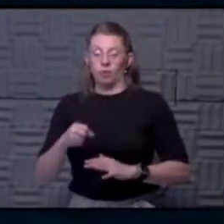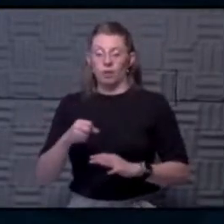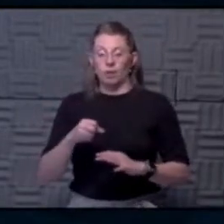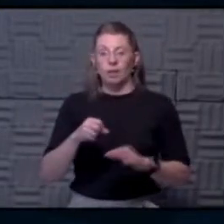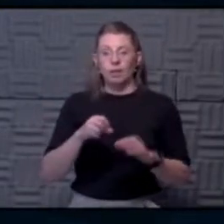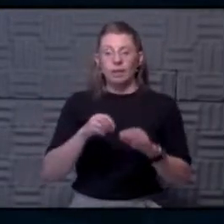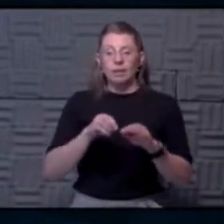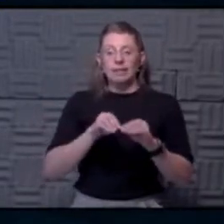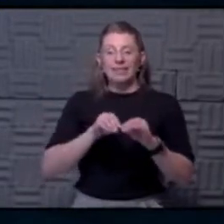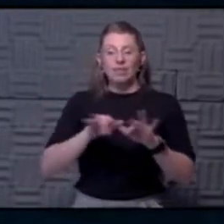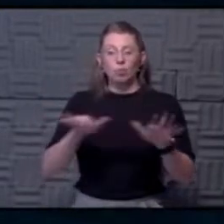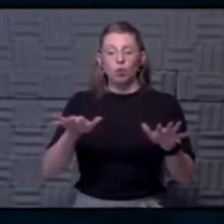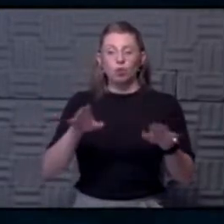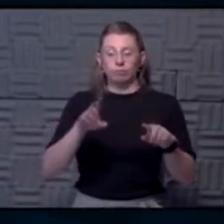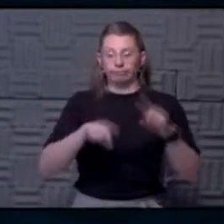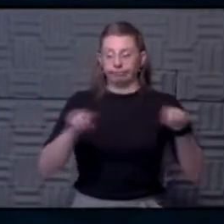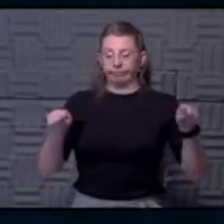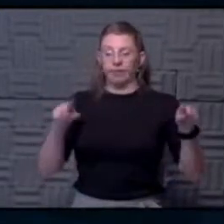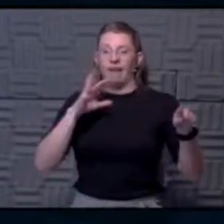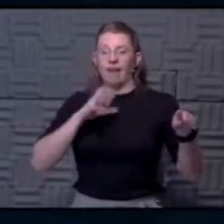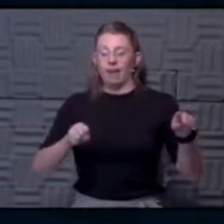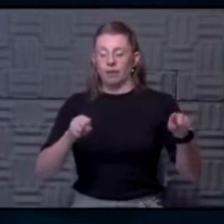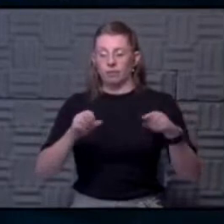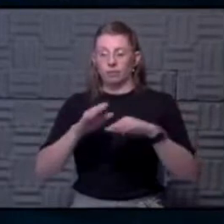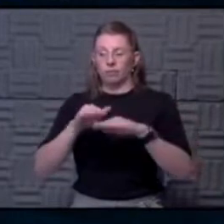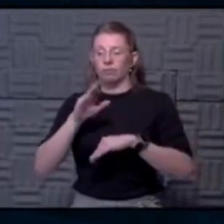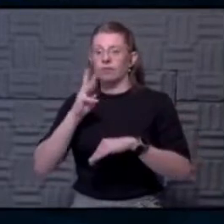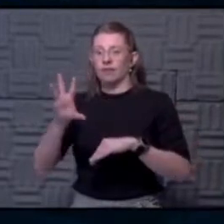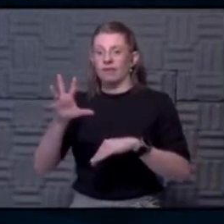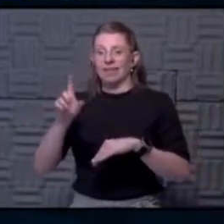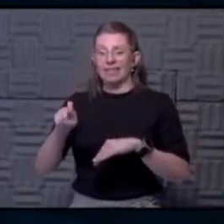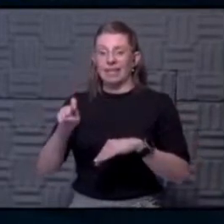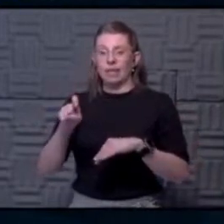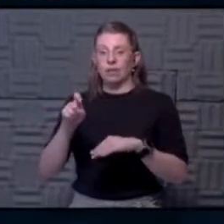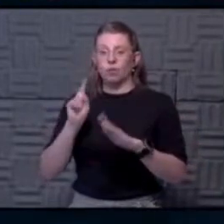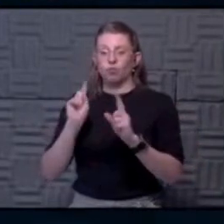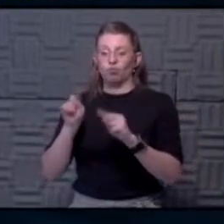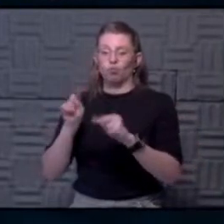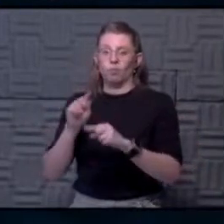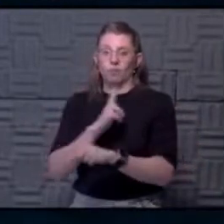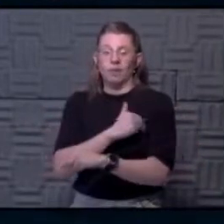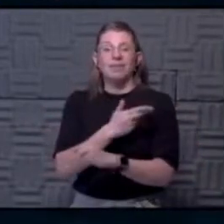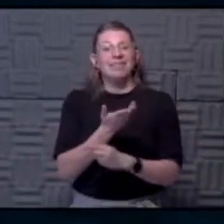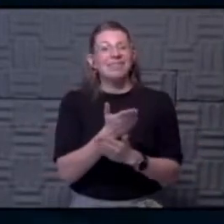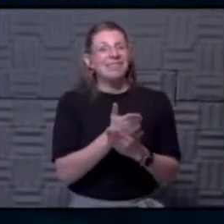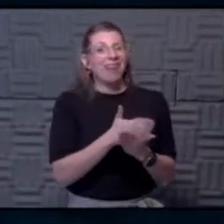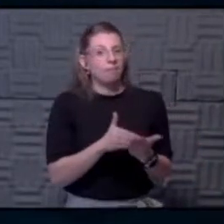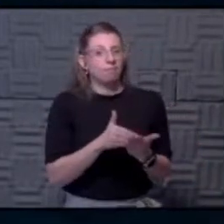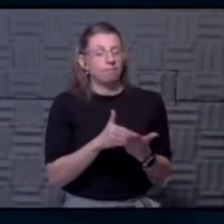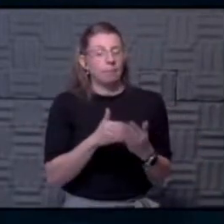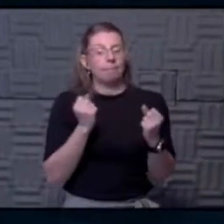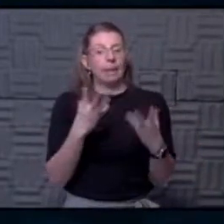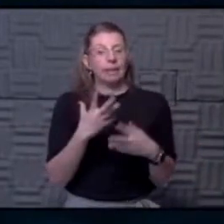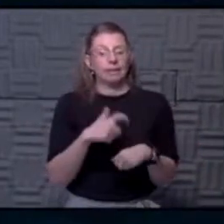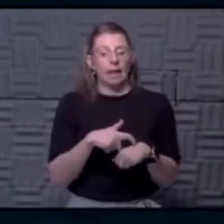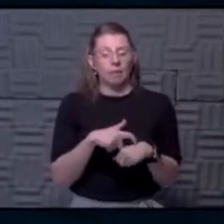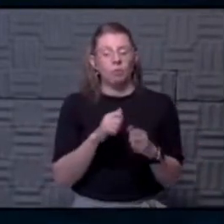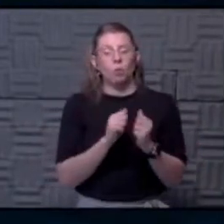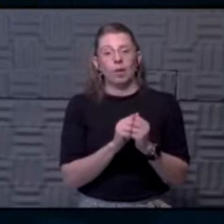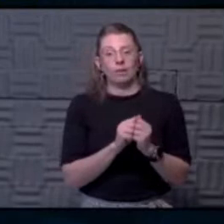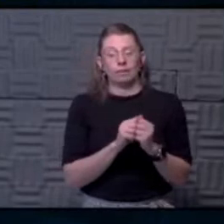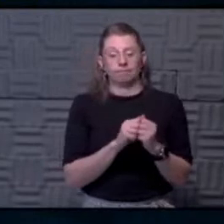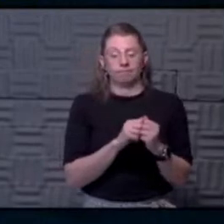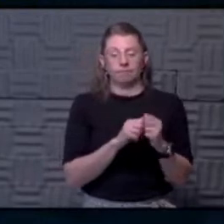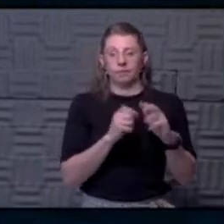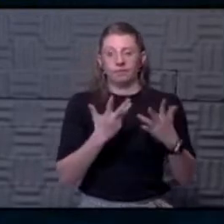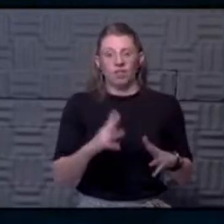of ages, you would find that the majority of people were greater than 65 that needed to hit the hospital. There were some, many times with some of the coexisting diseases